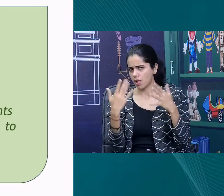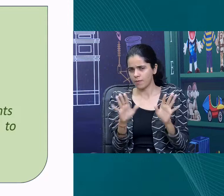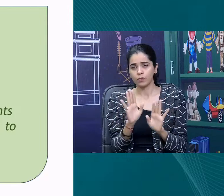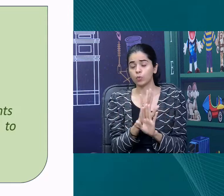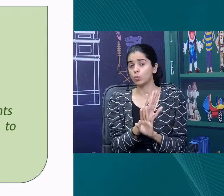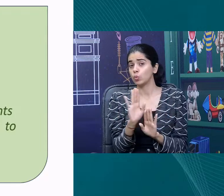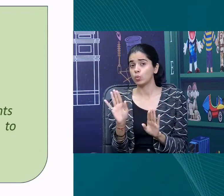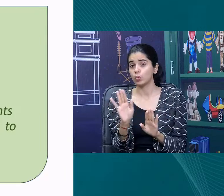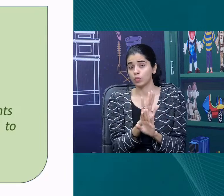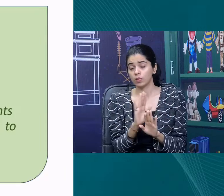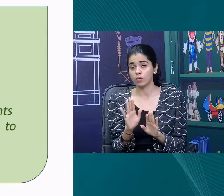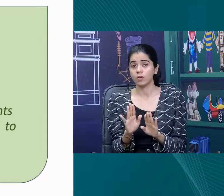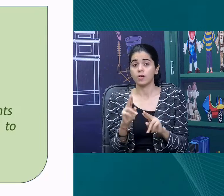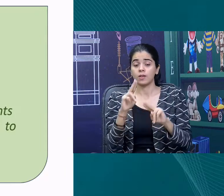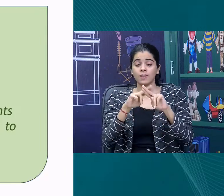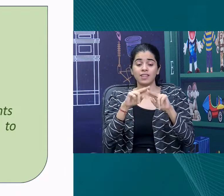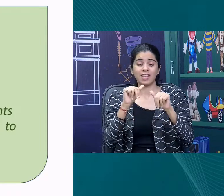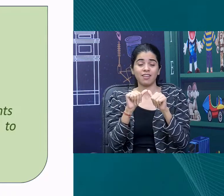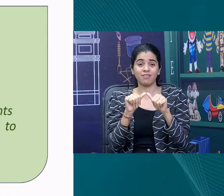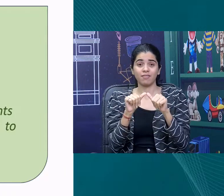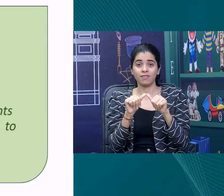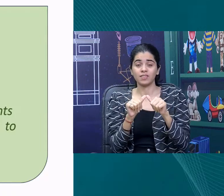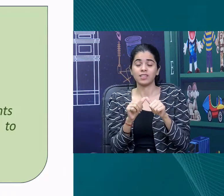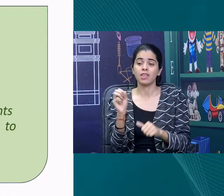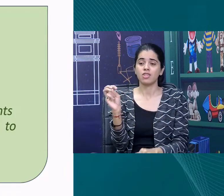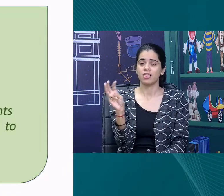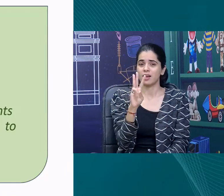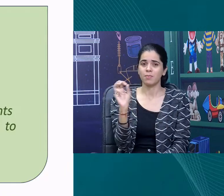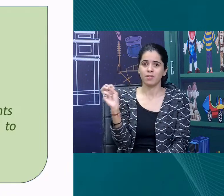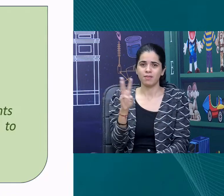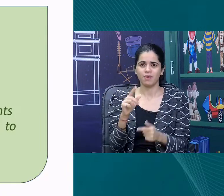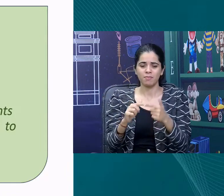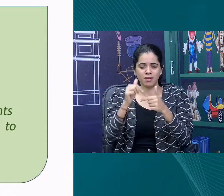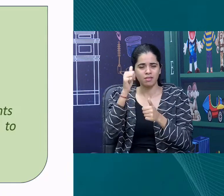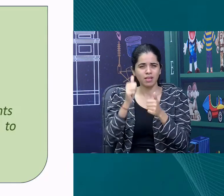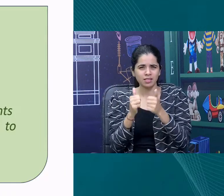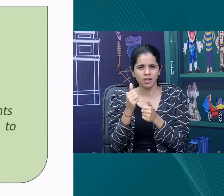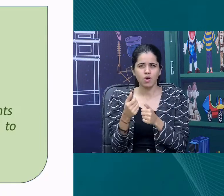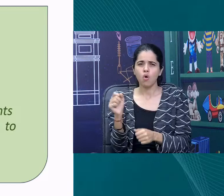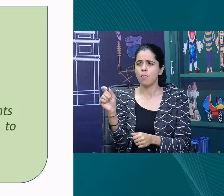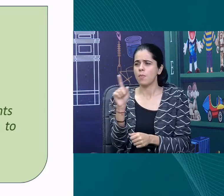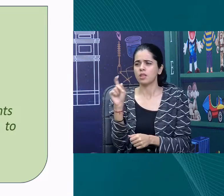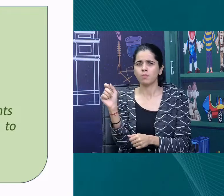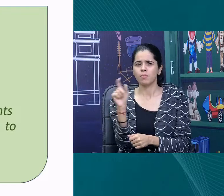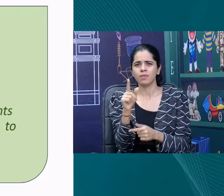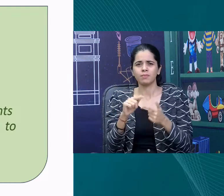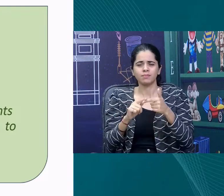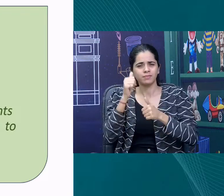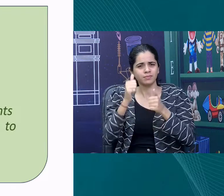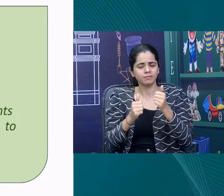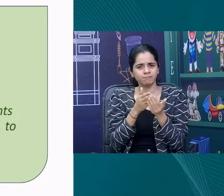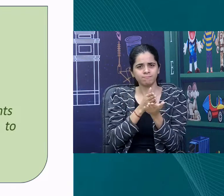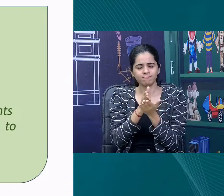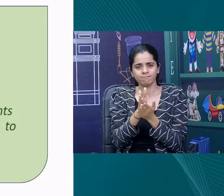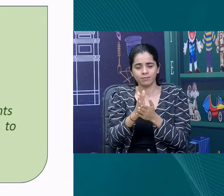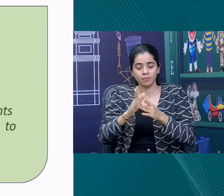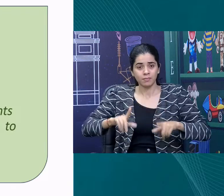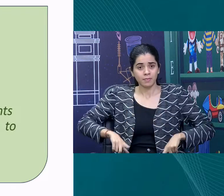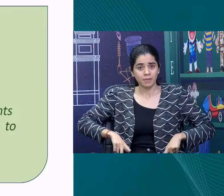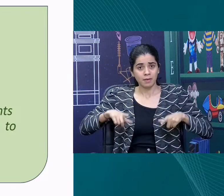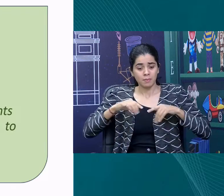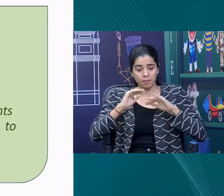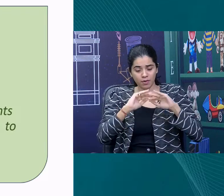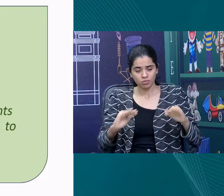the assessments or the FAs we do in the classroom are very important and they should lead to changes in